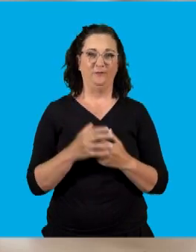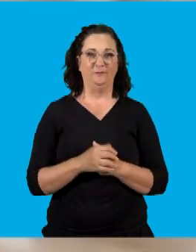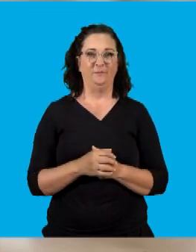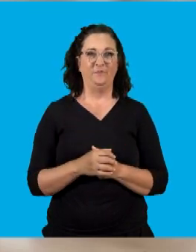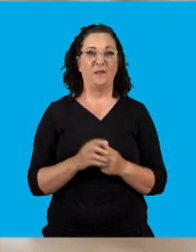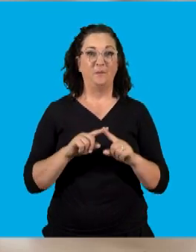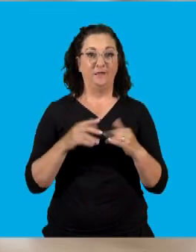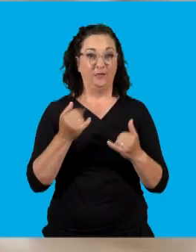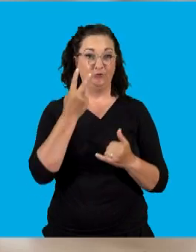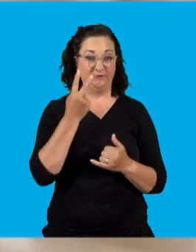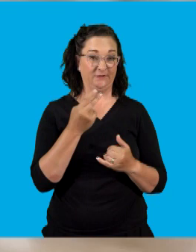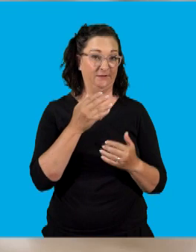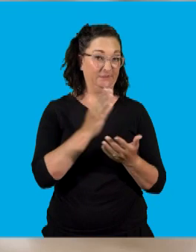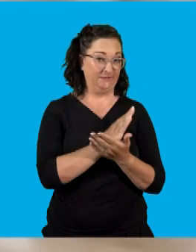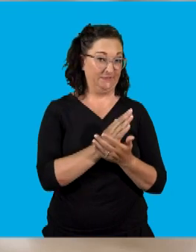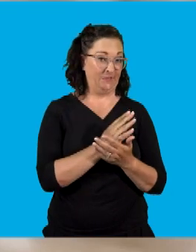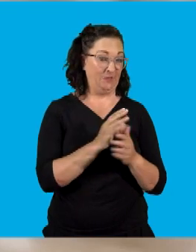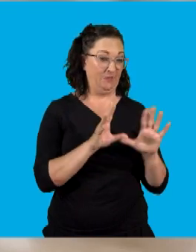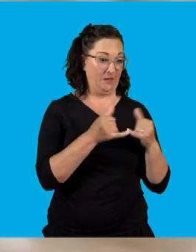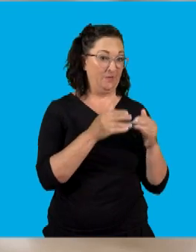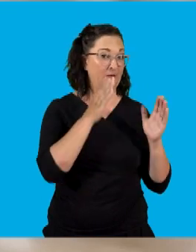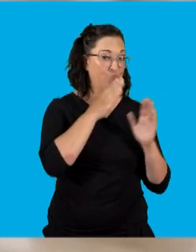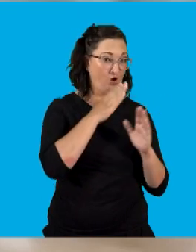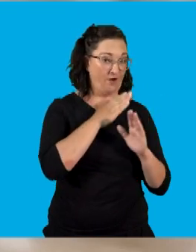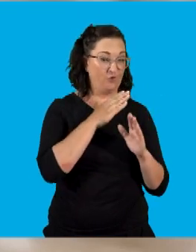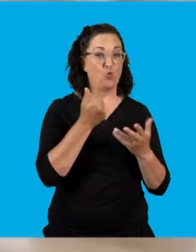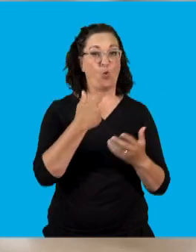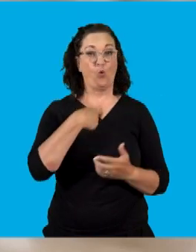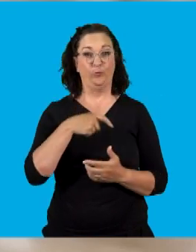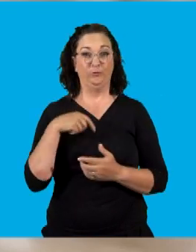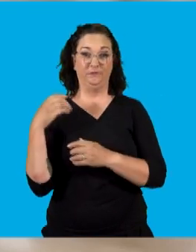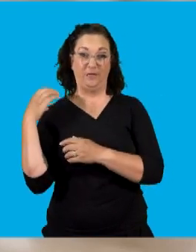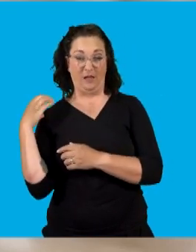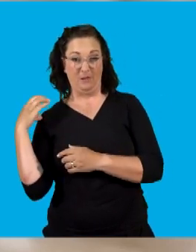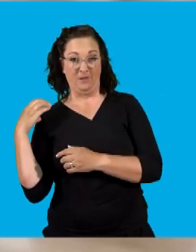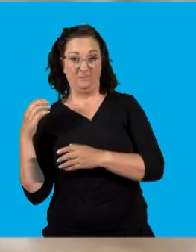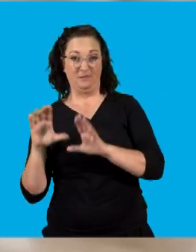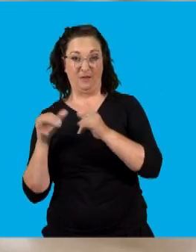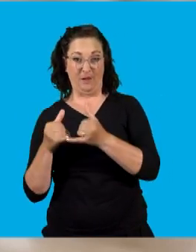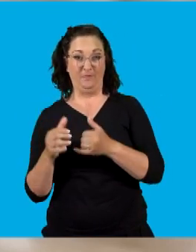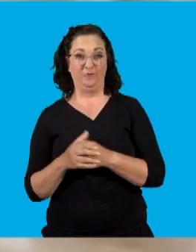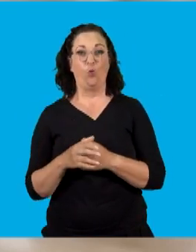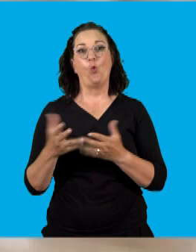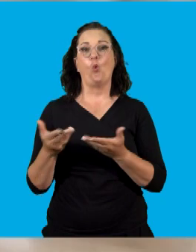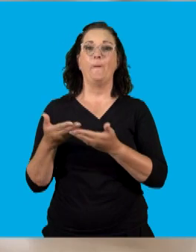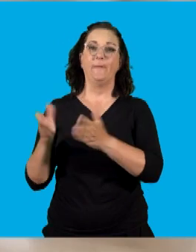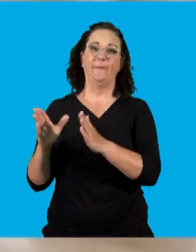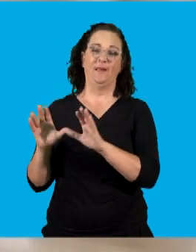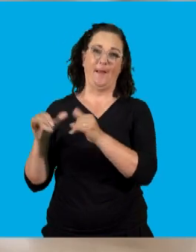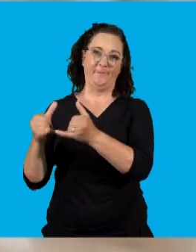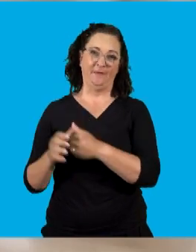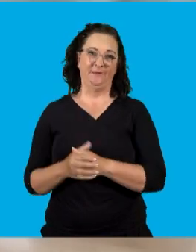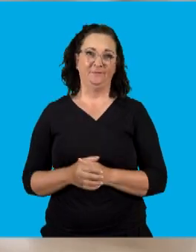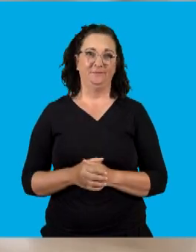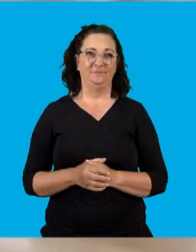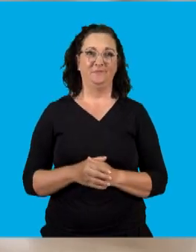we will be looking at the private company, personal liability company, as well as the public company.